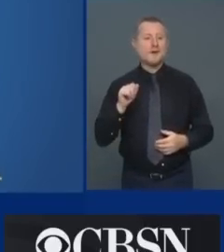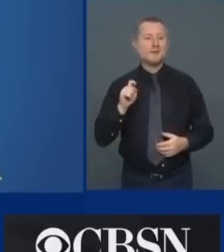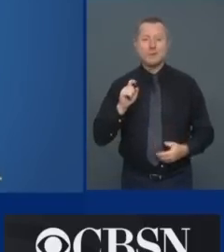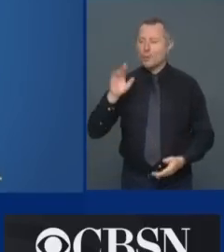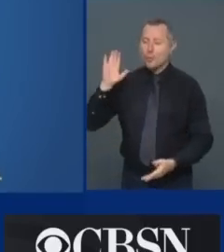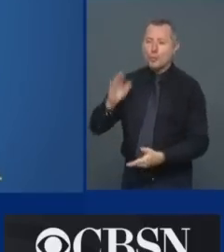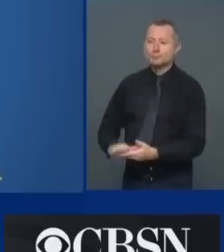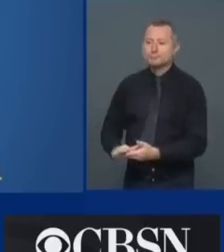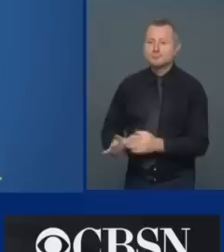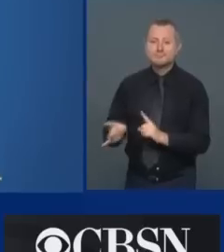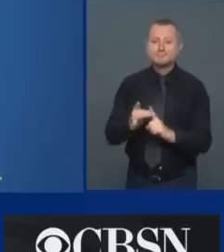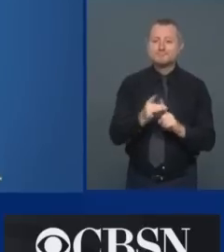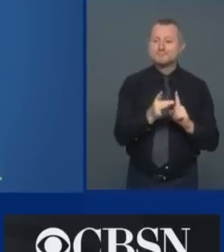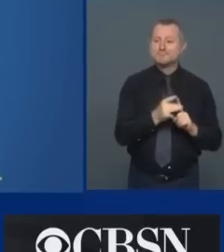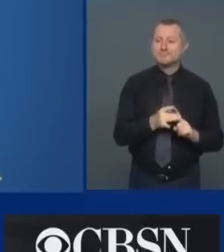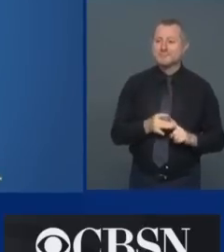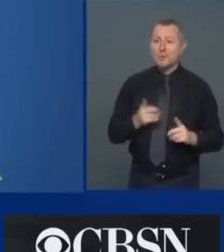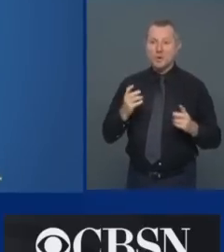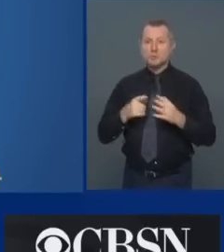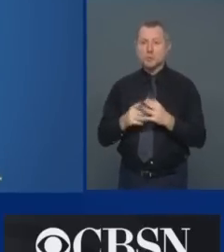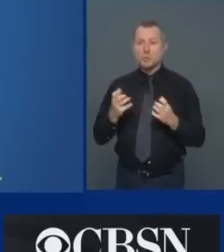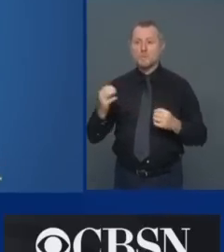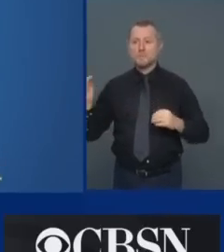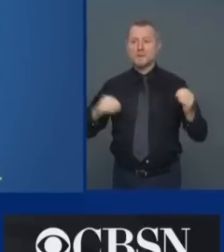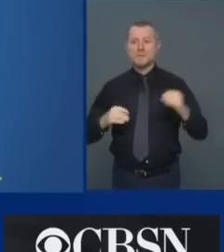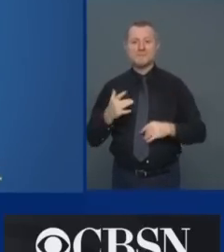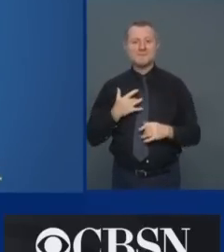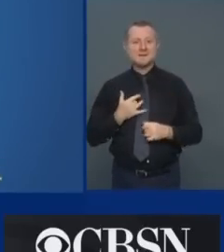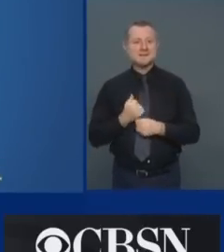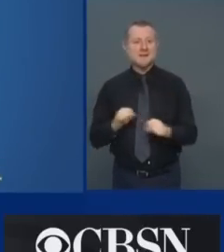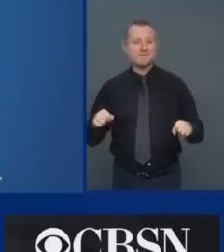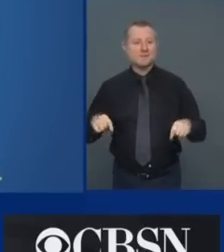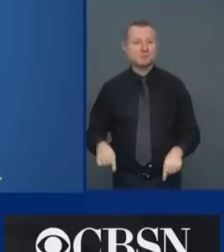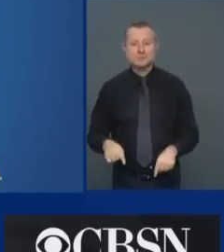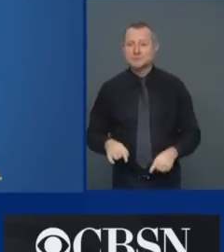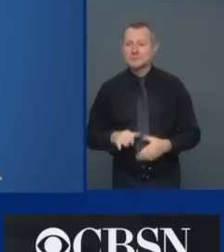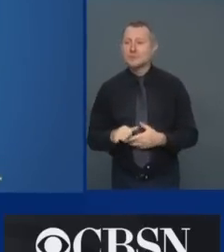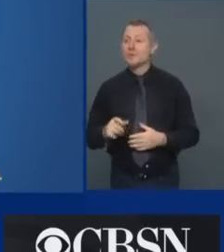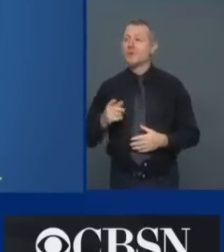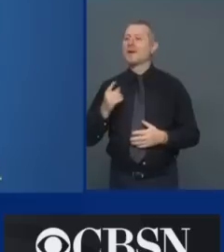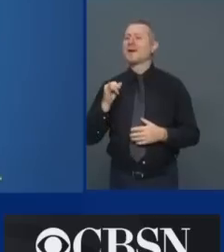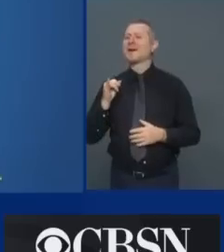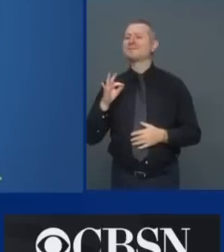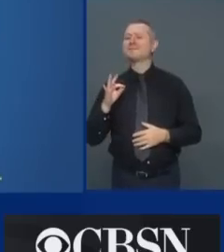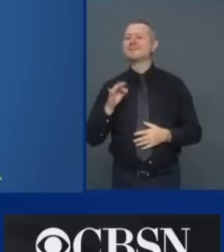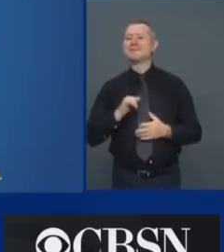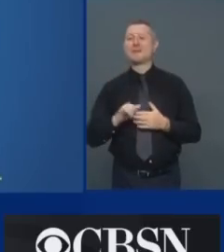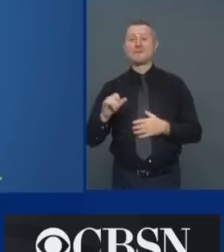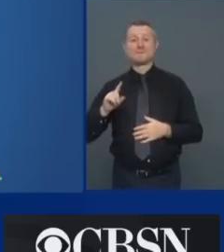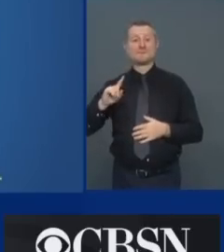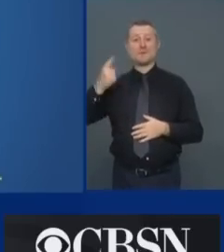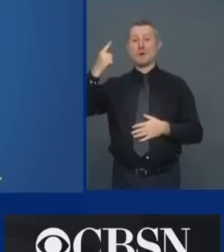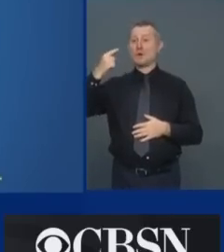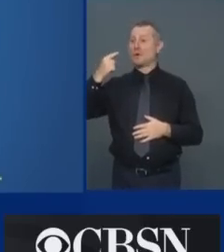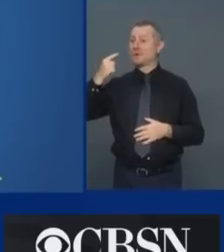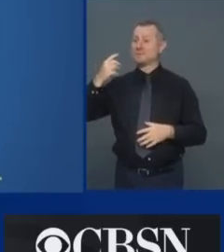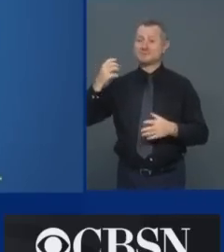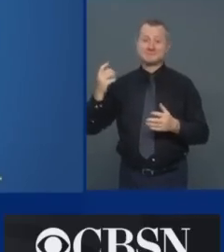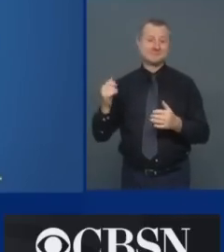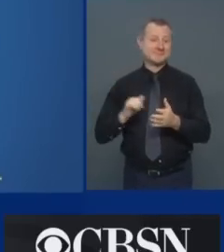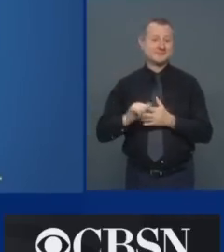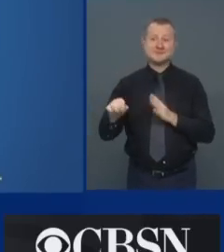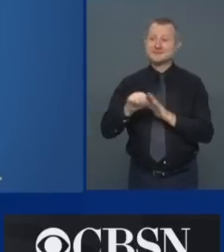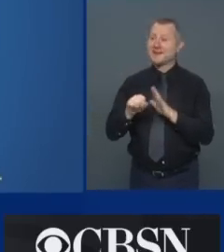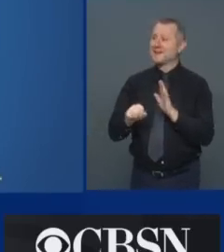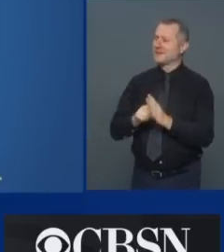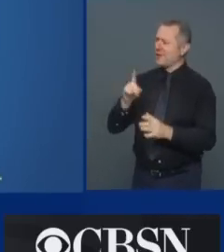People want to come here. People feel safer here. What if you were the first state to fully vaccinate your entire population?